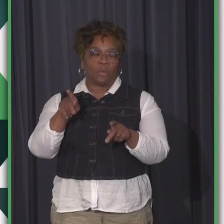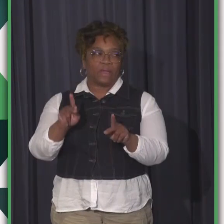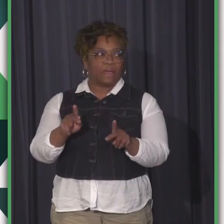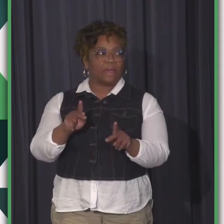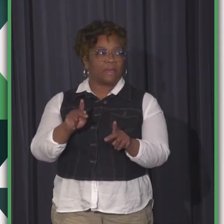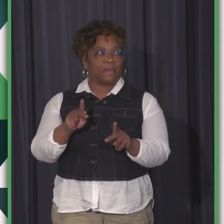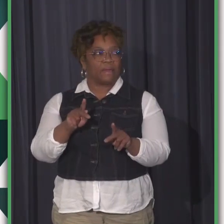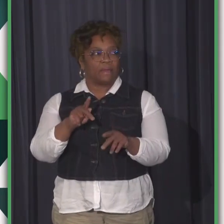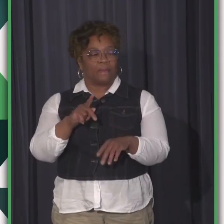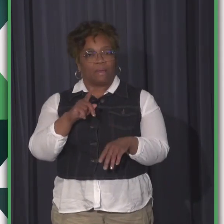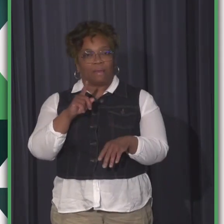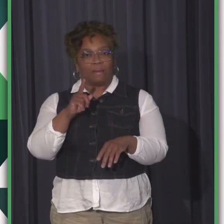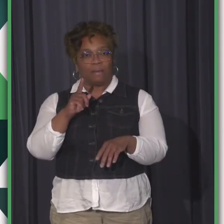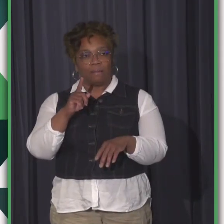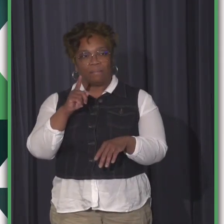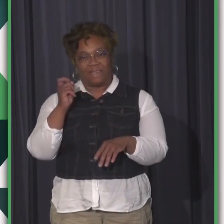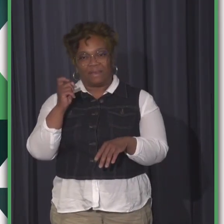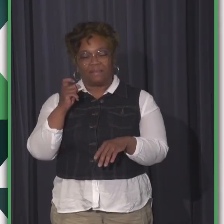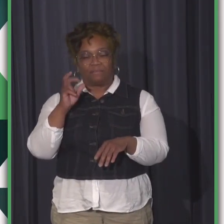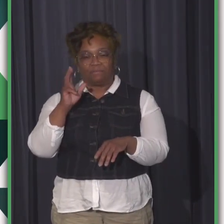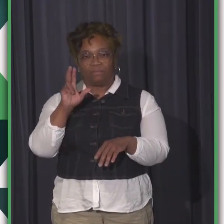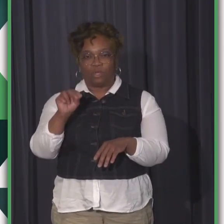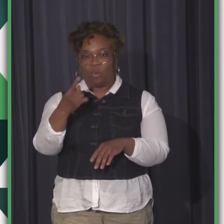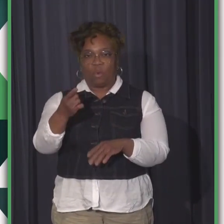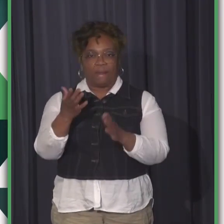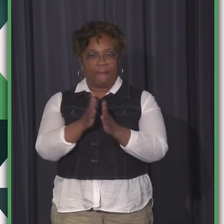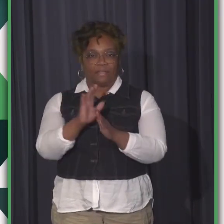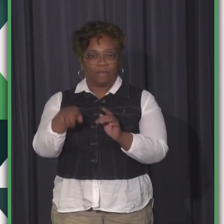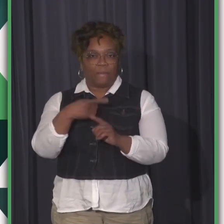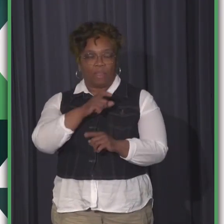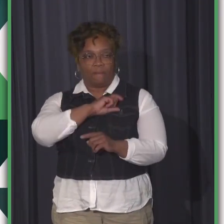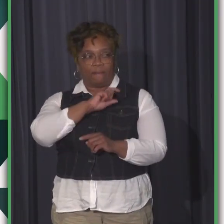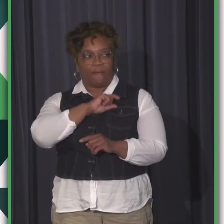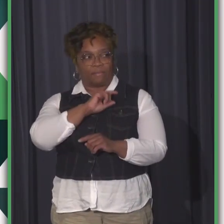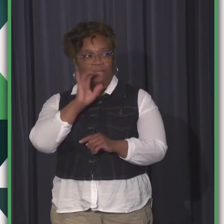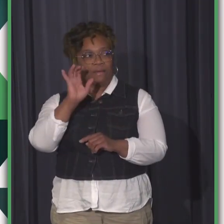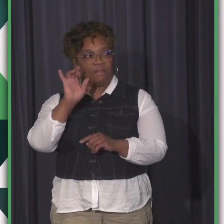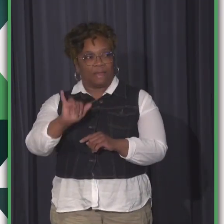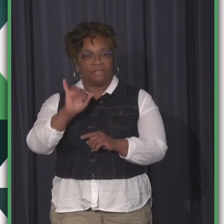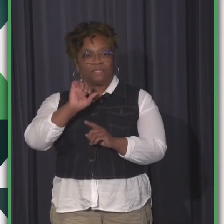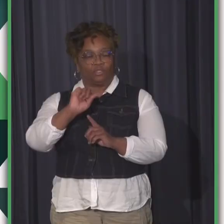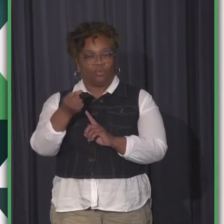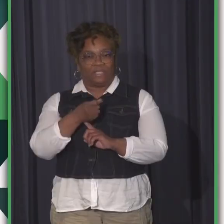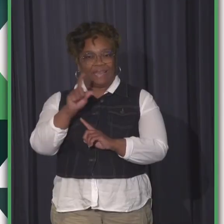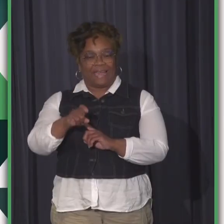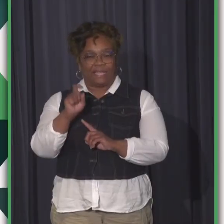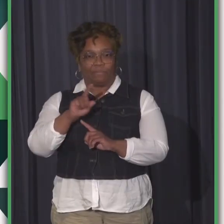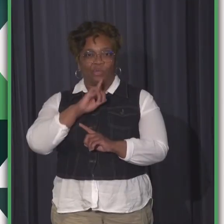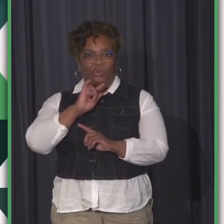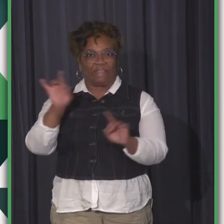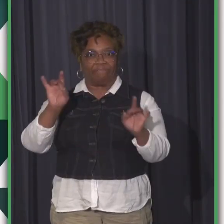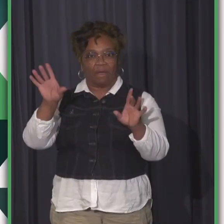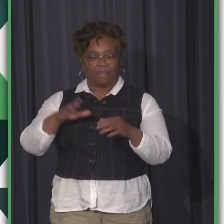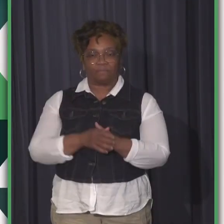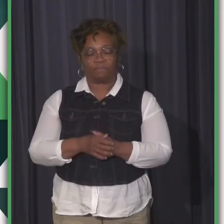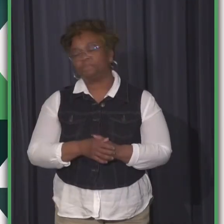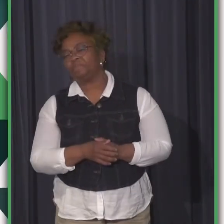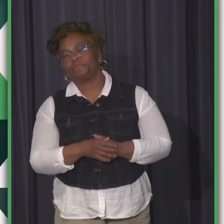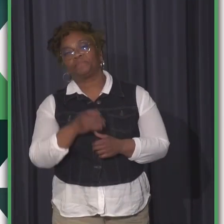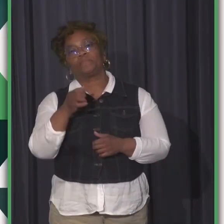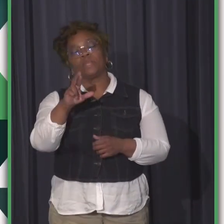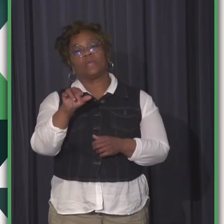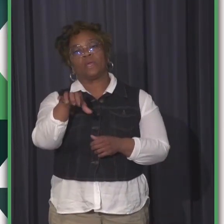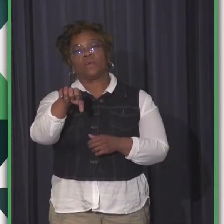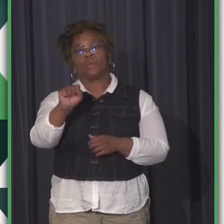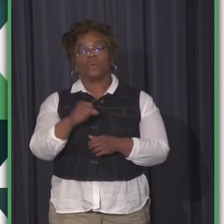to be a violent encounter. Heroes. I've never ceased to be amazed about the valor, the honor,